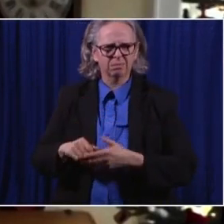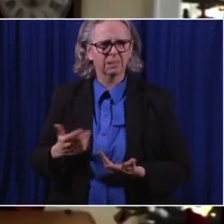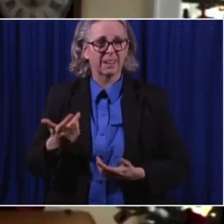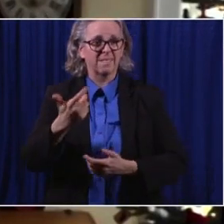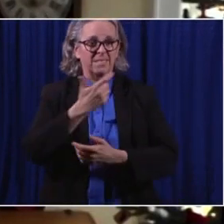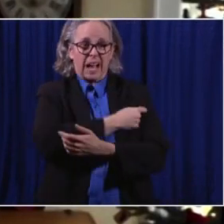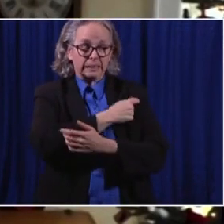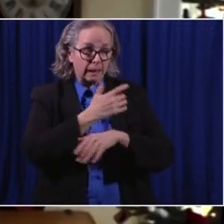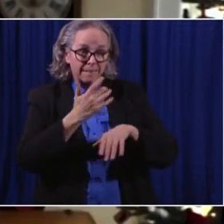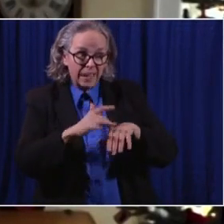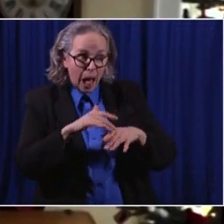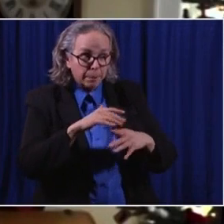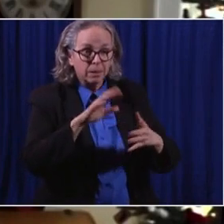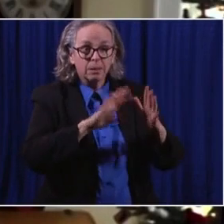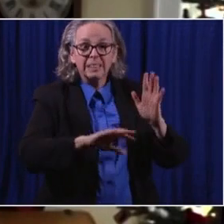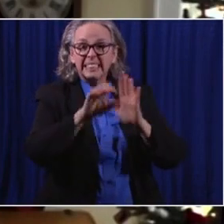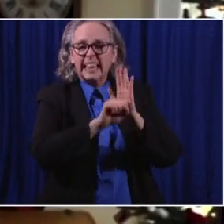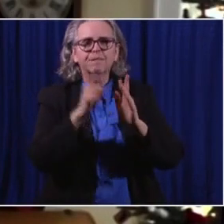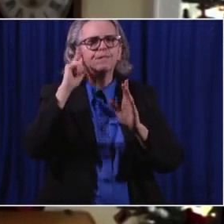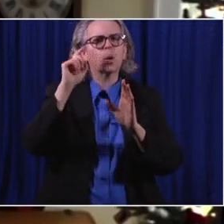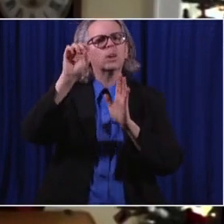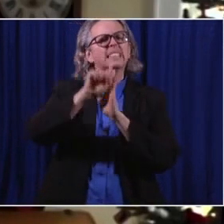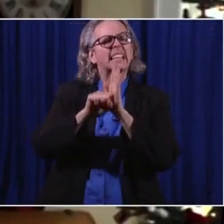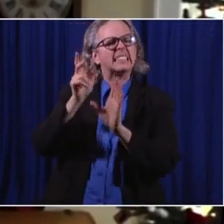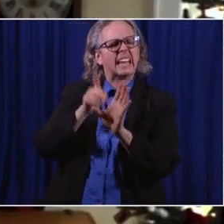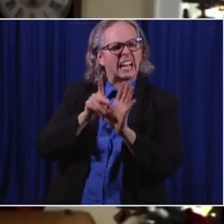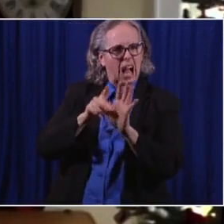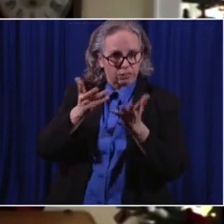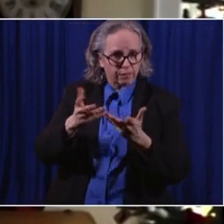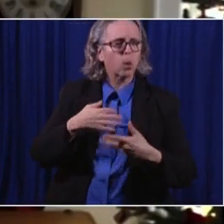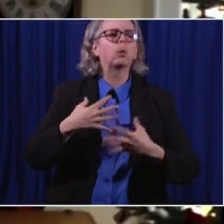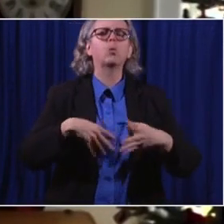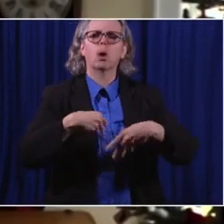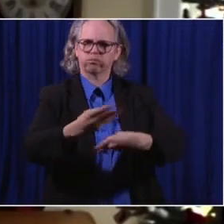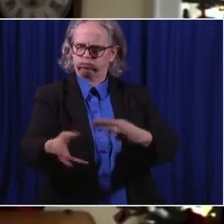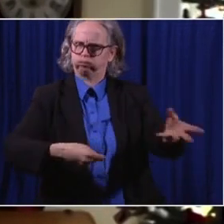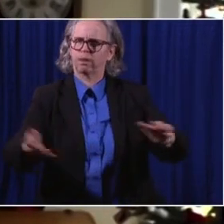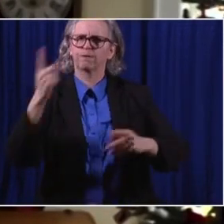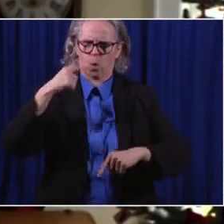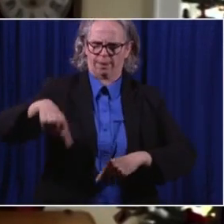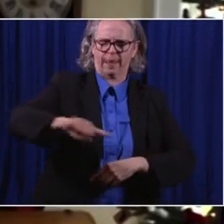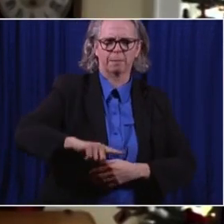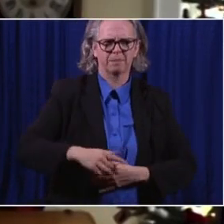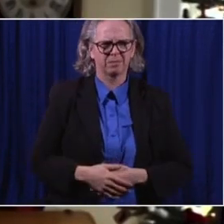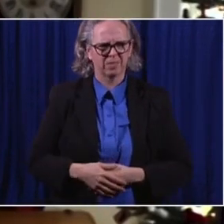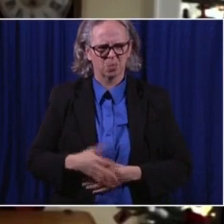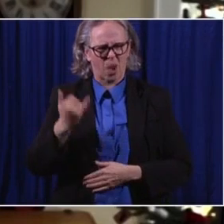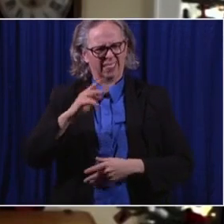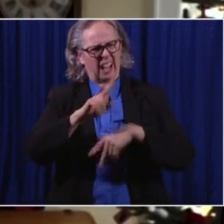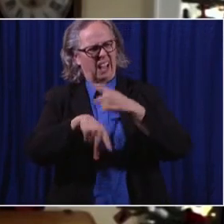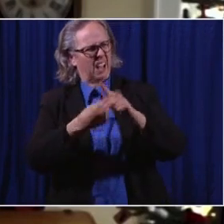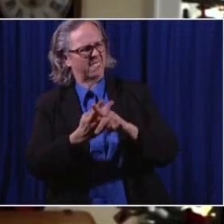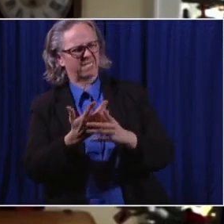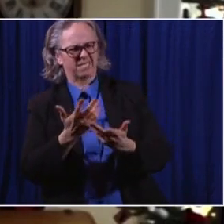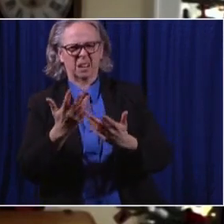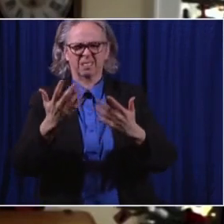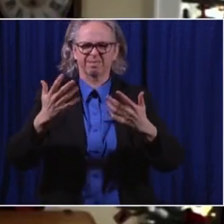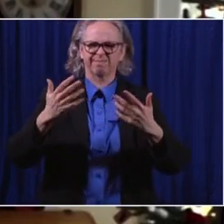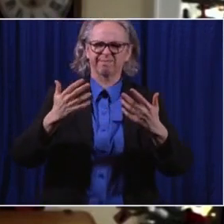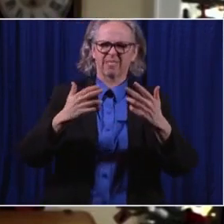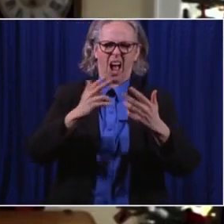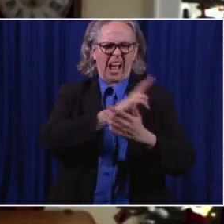who choose to receive them. The congregate nature of those facilities makes those that live and work there vulnerable to spread. It's a